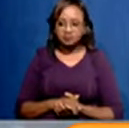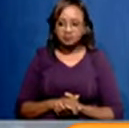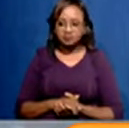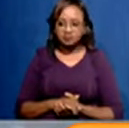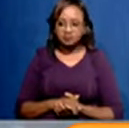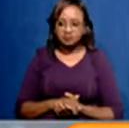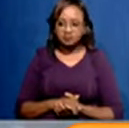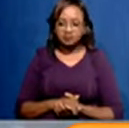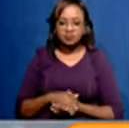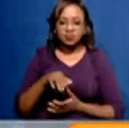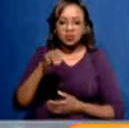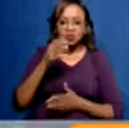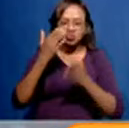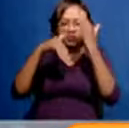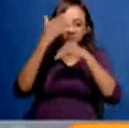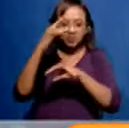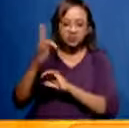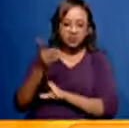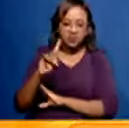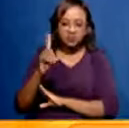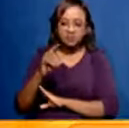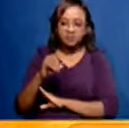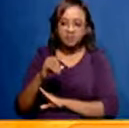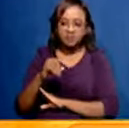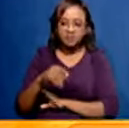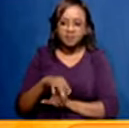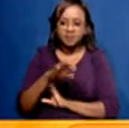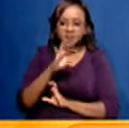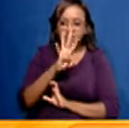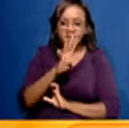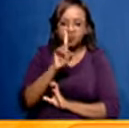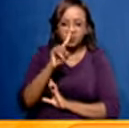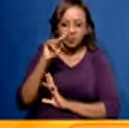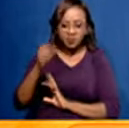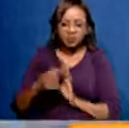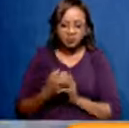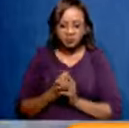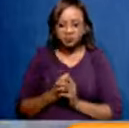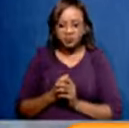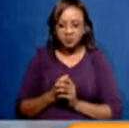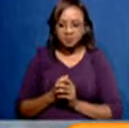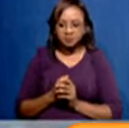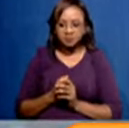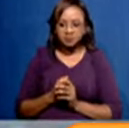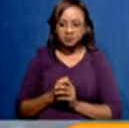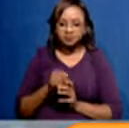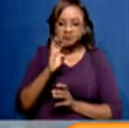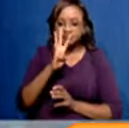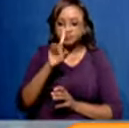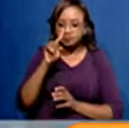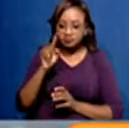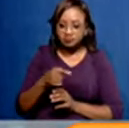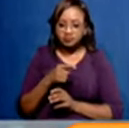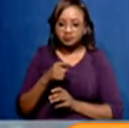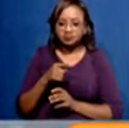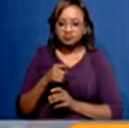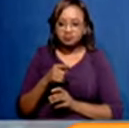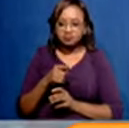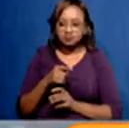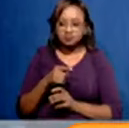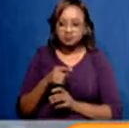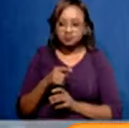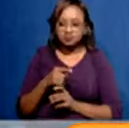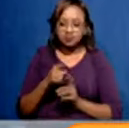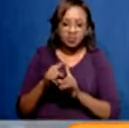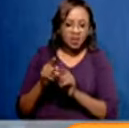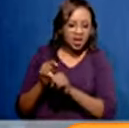UN, 41,000. 41,000 students. How are you going to tap into this endowment, the 260,000